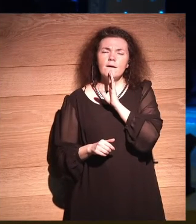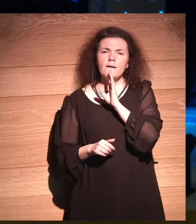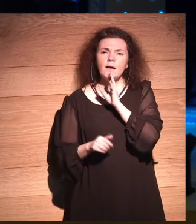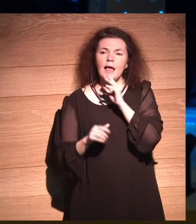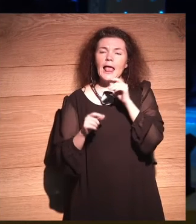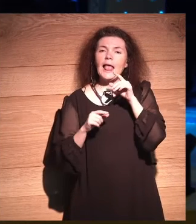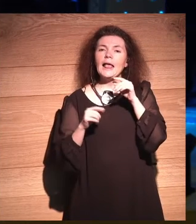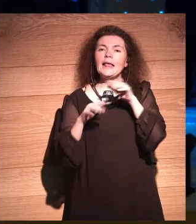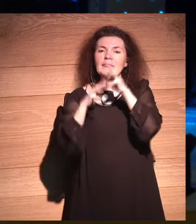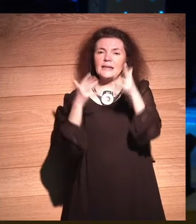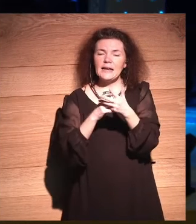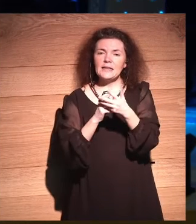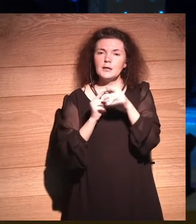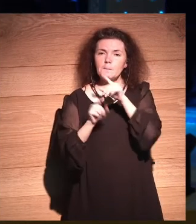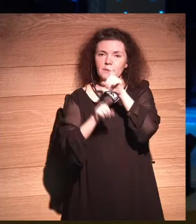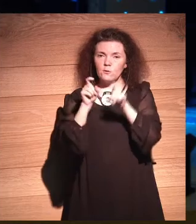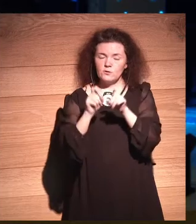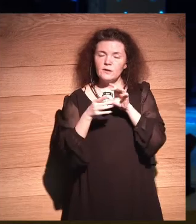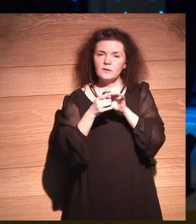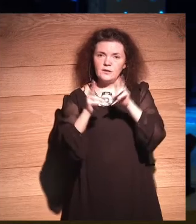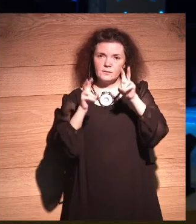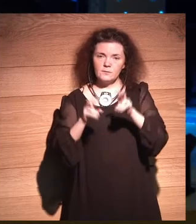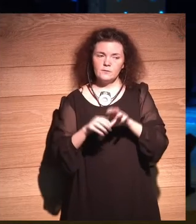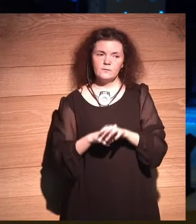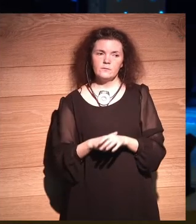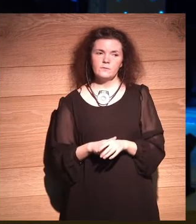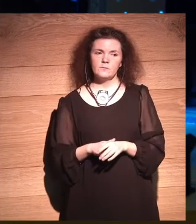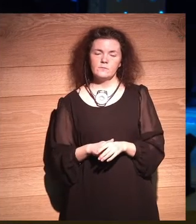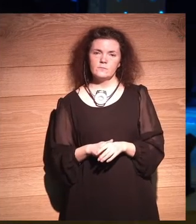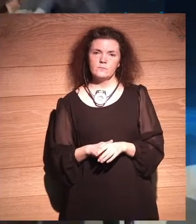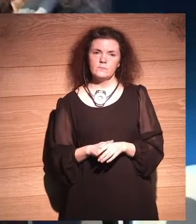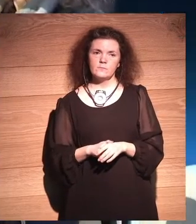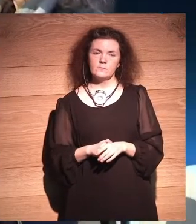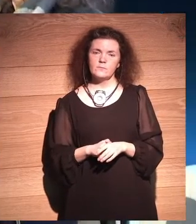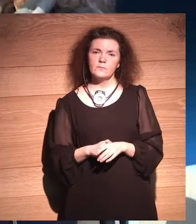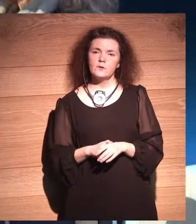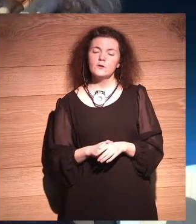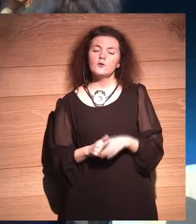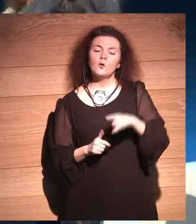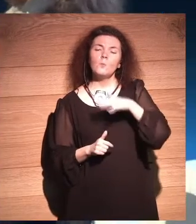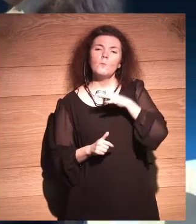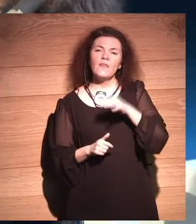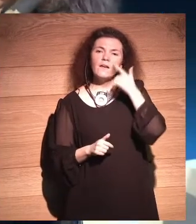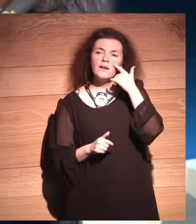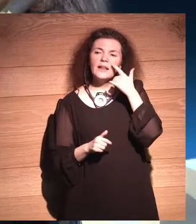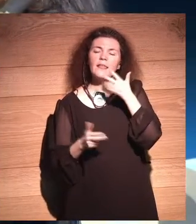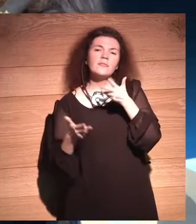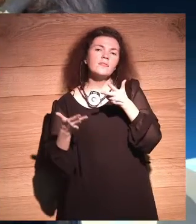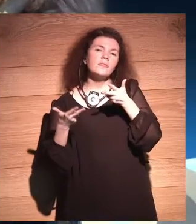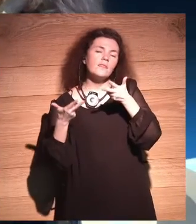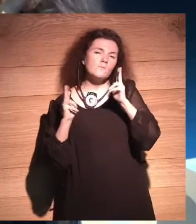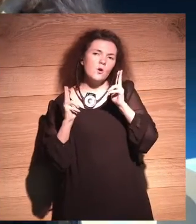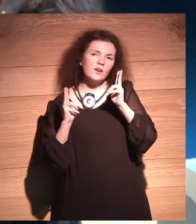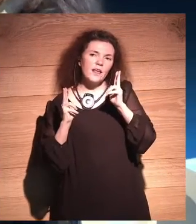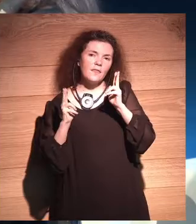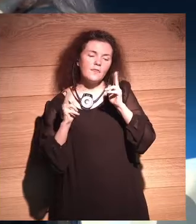I'm going to read the question that has come through the streaming. Democracy in which the participation and